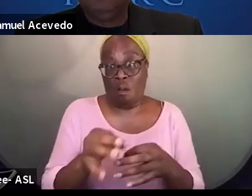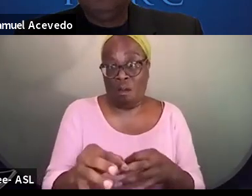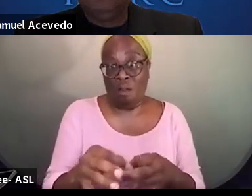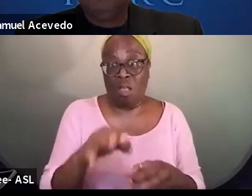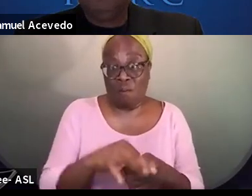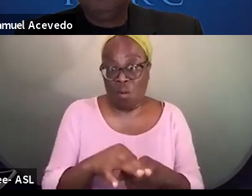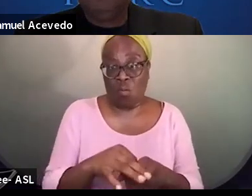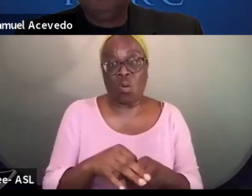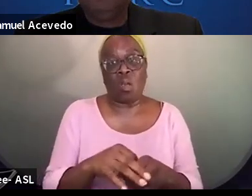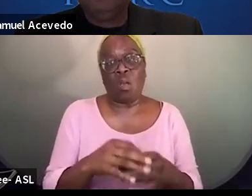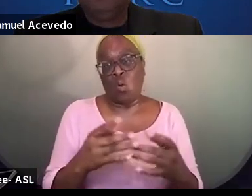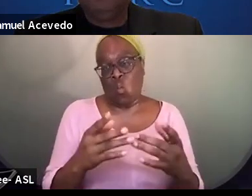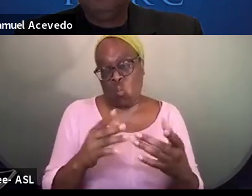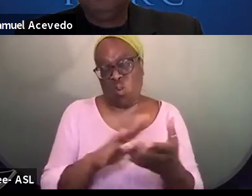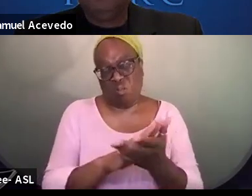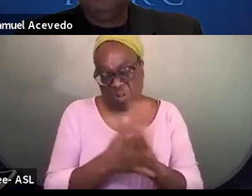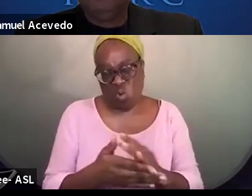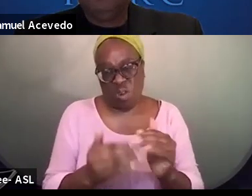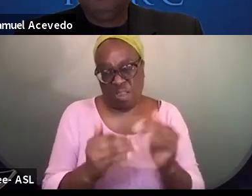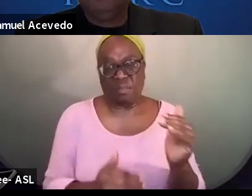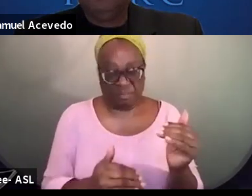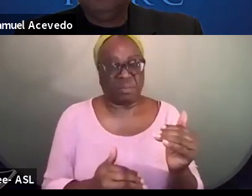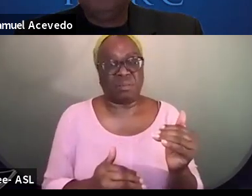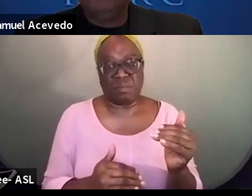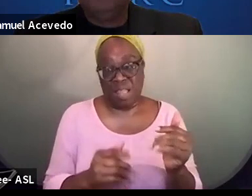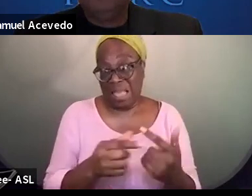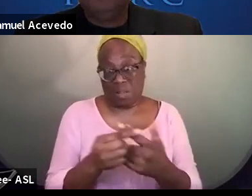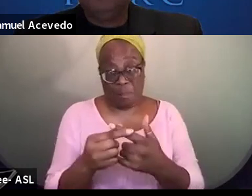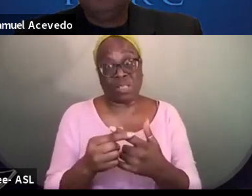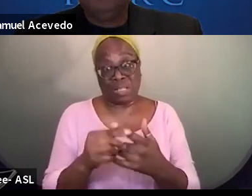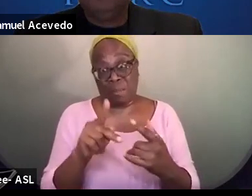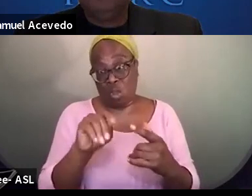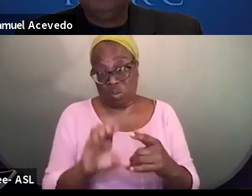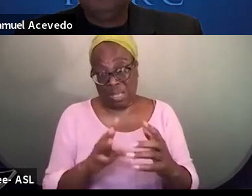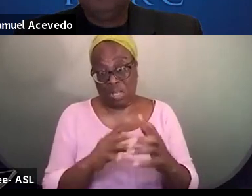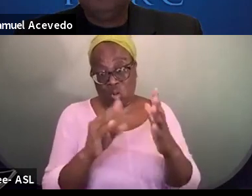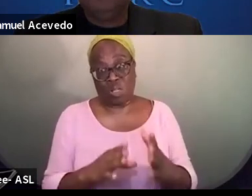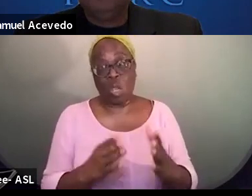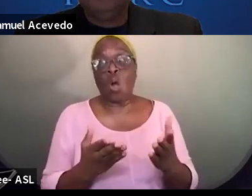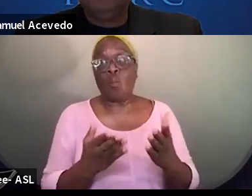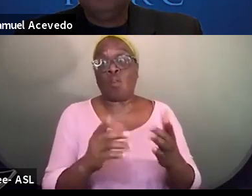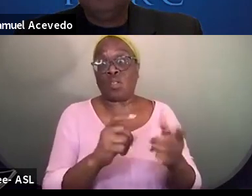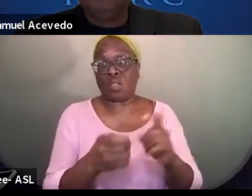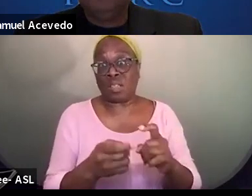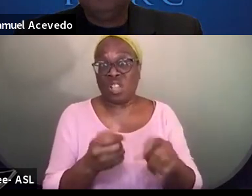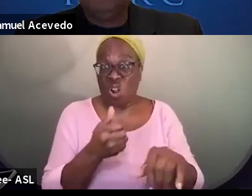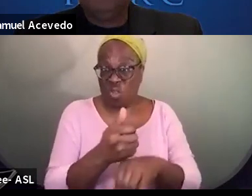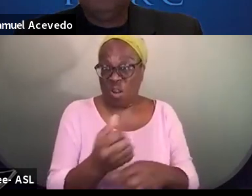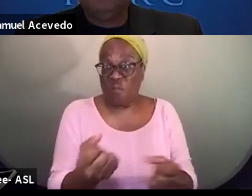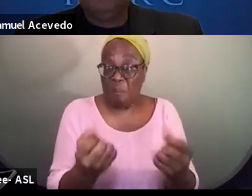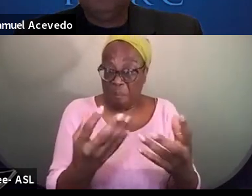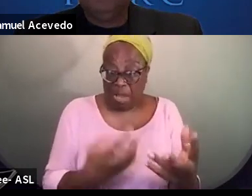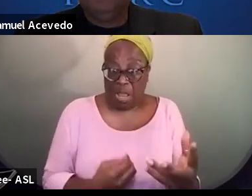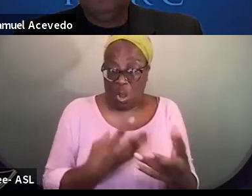schools for Black and Latinx students, English learners, and students with disabilities. Proposals for change are threatening to many white families with privilege